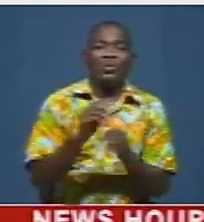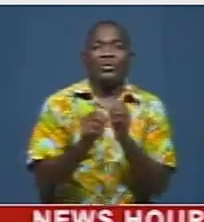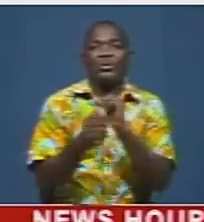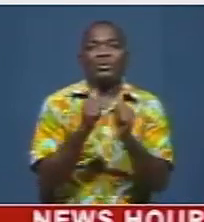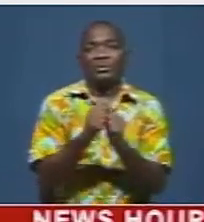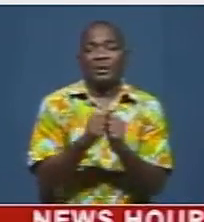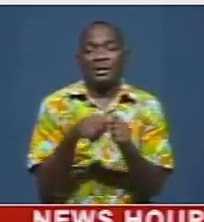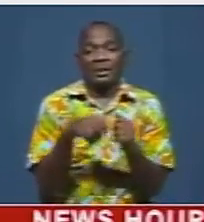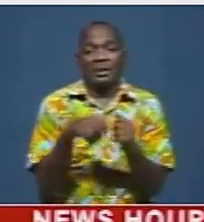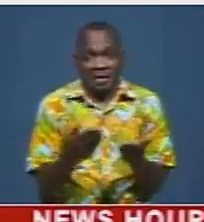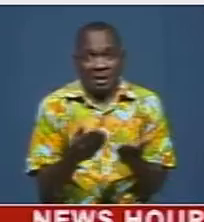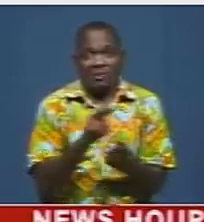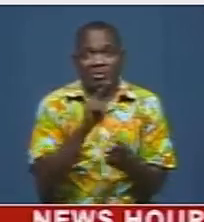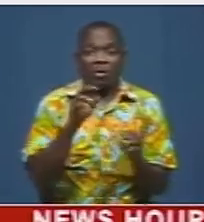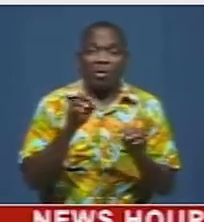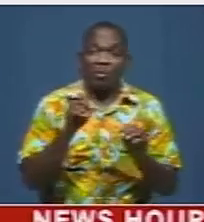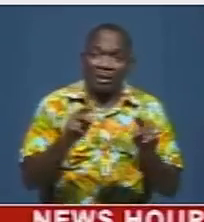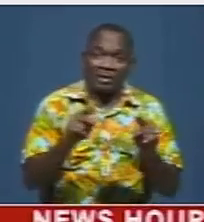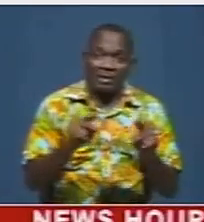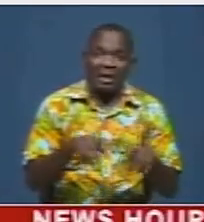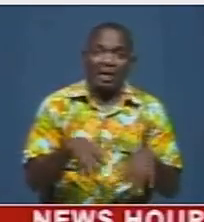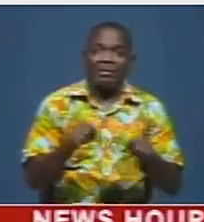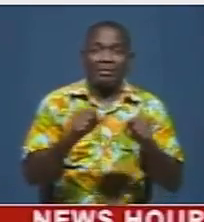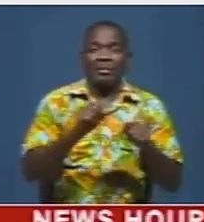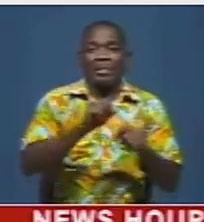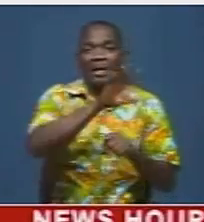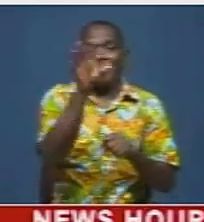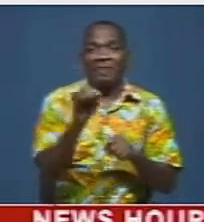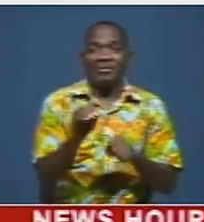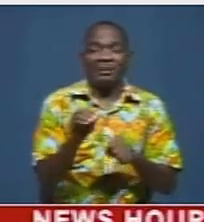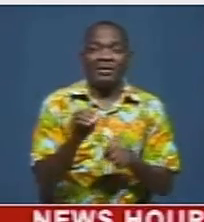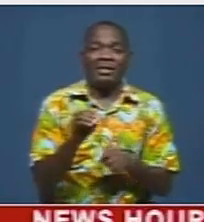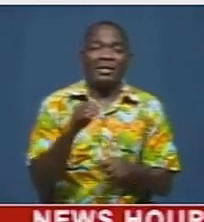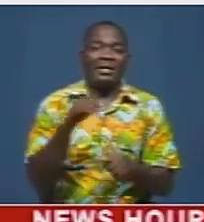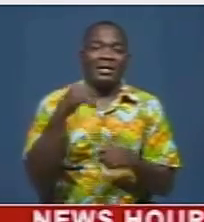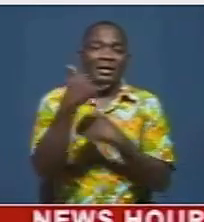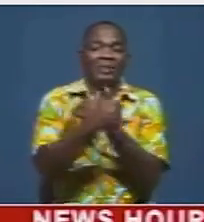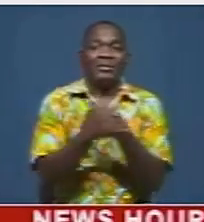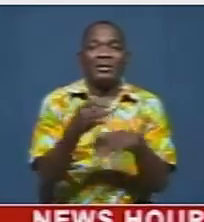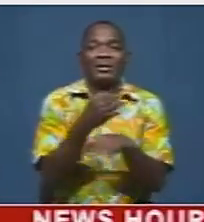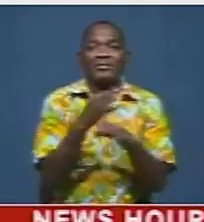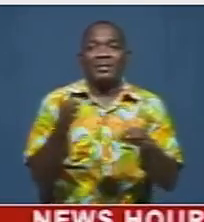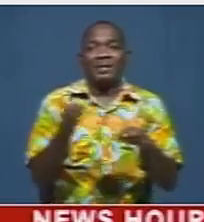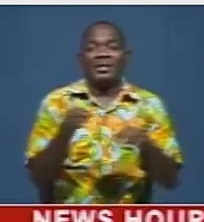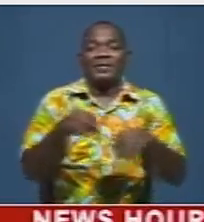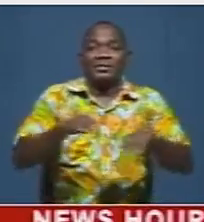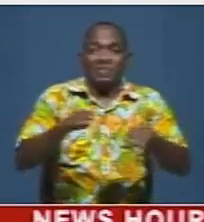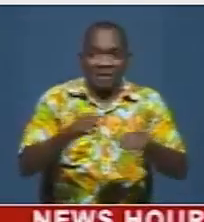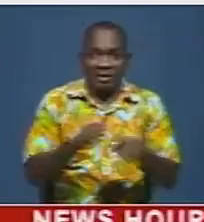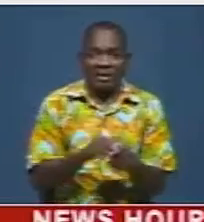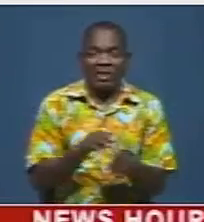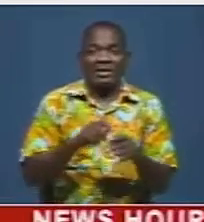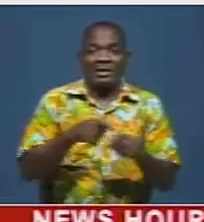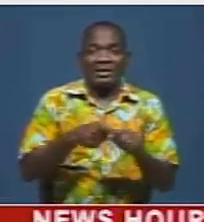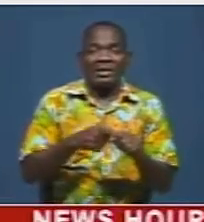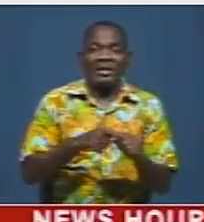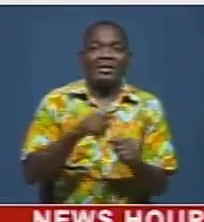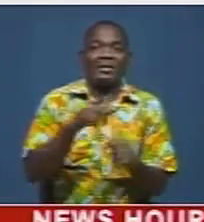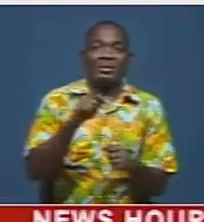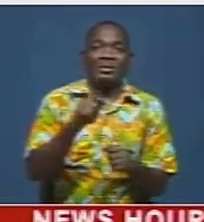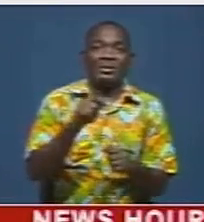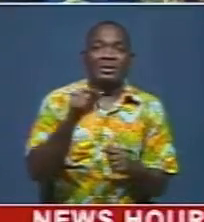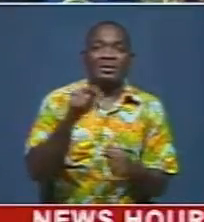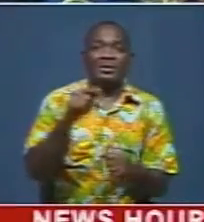take advantage of the African Continental Free Trade Area that will begin trading on 1st January next